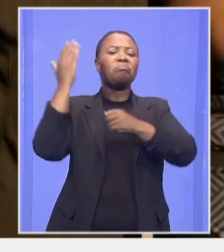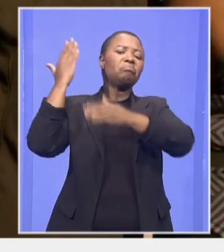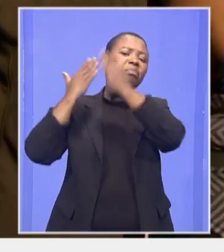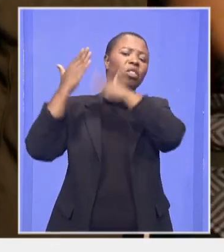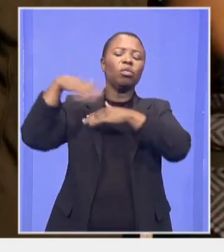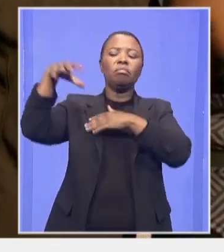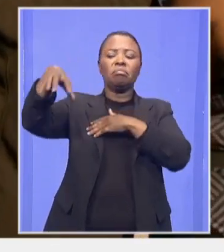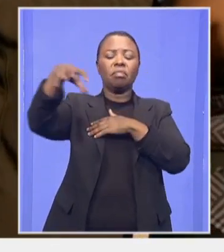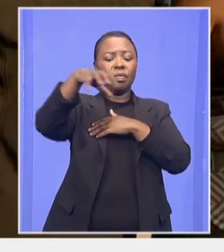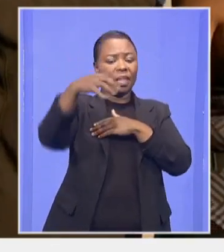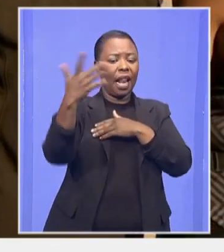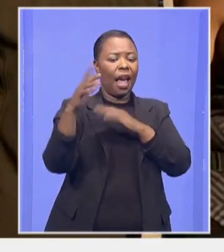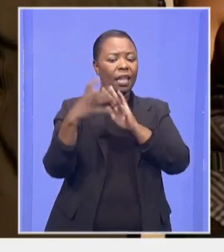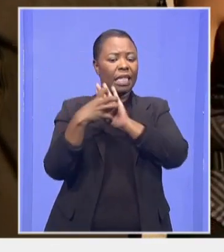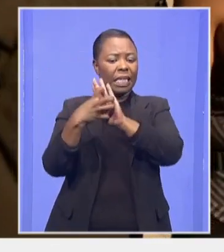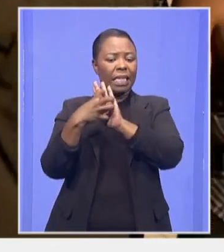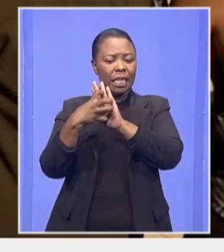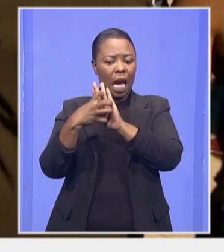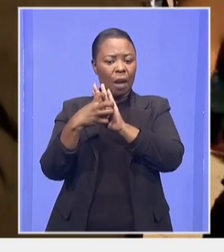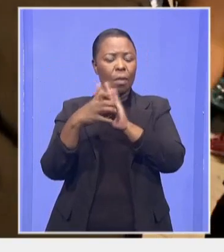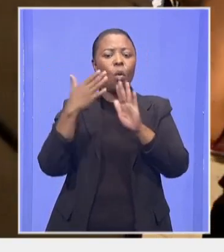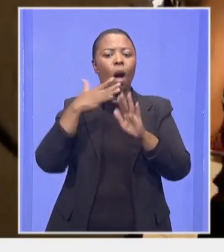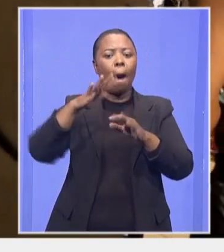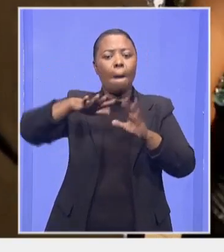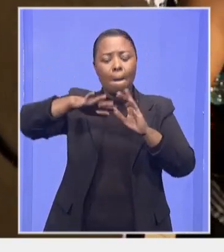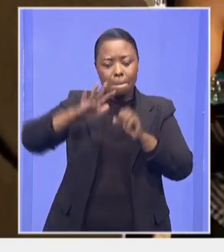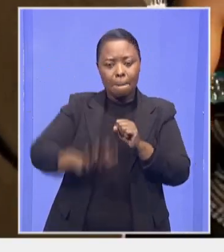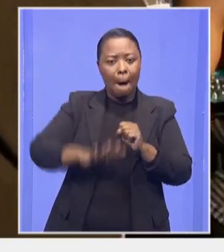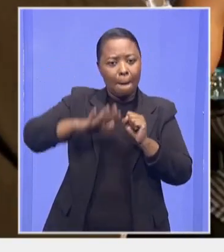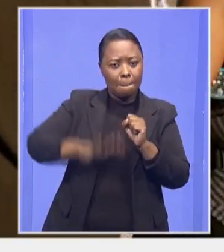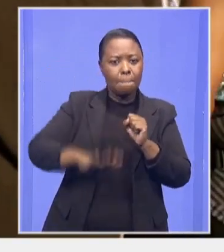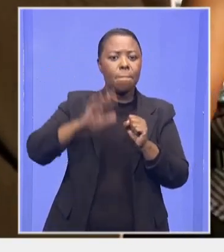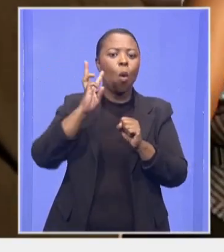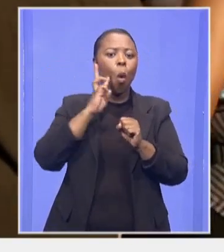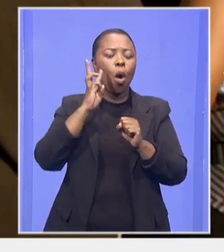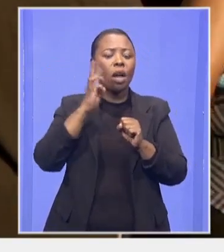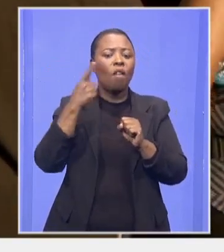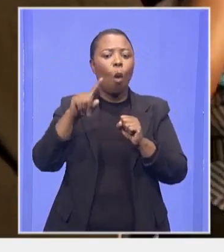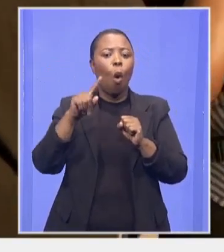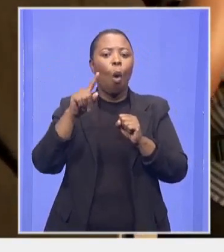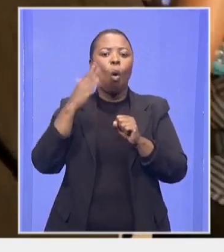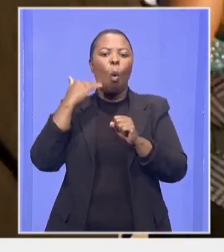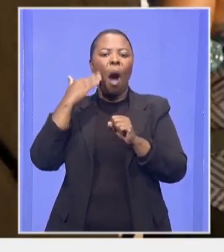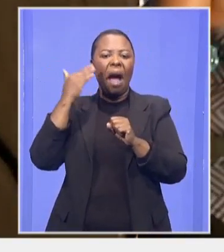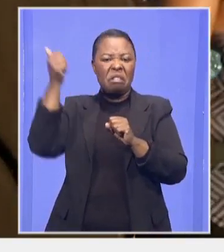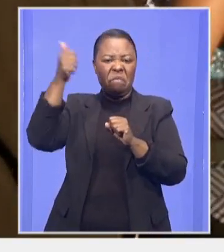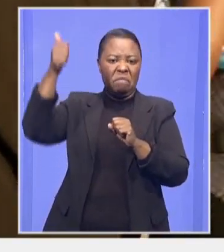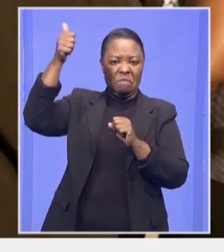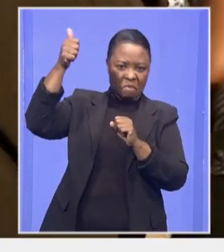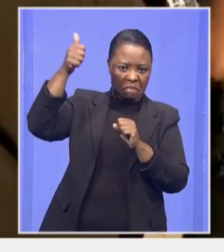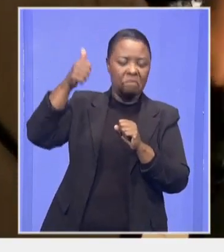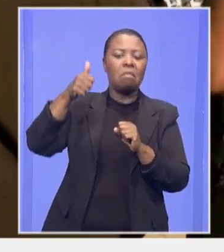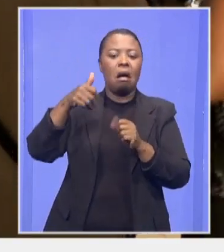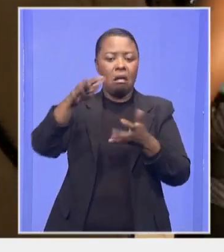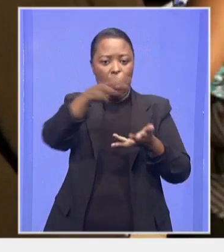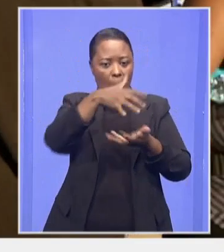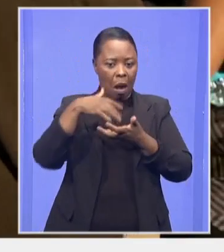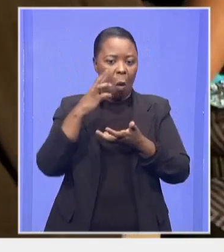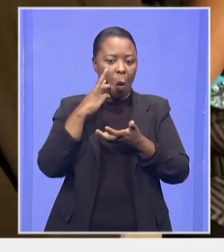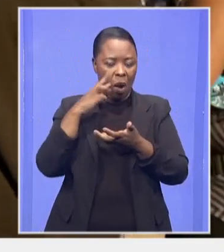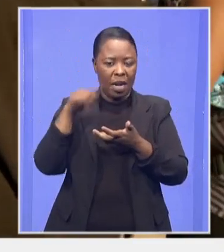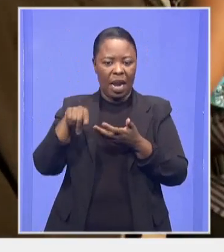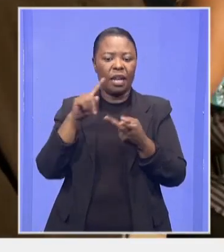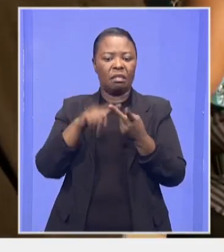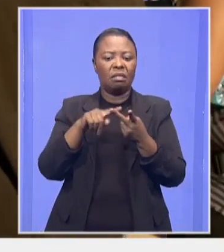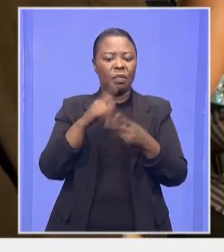as a site where they used to pump water for the colonial masters, a site where the bell used to be rang for the employees of